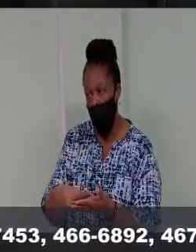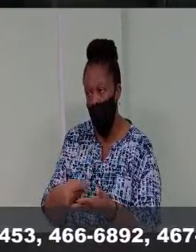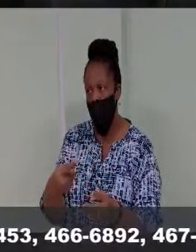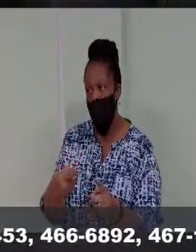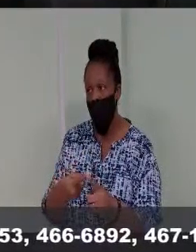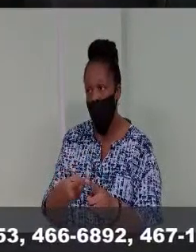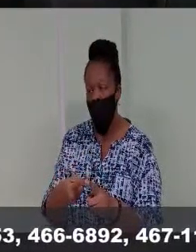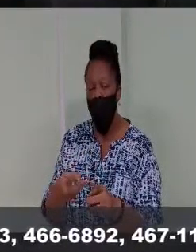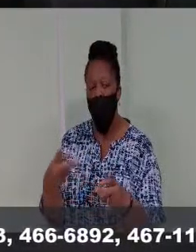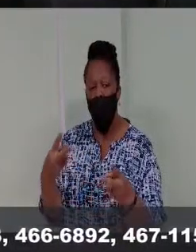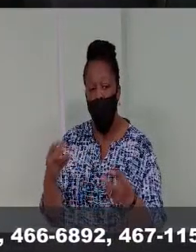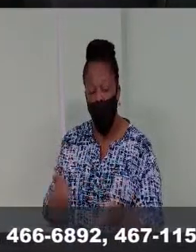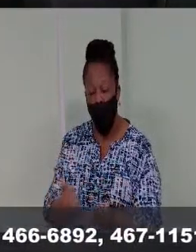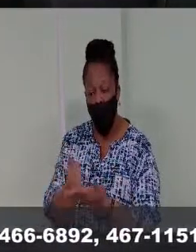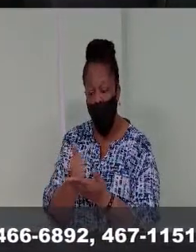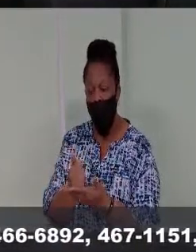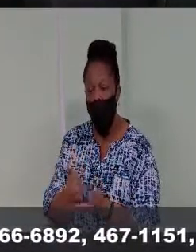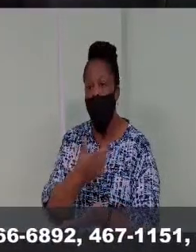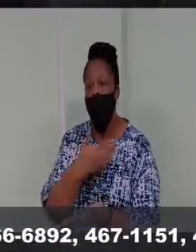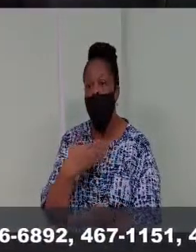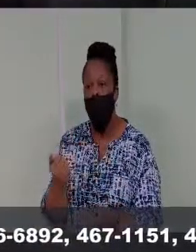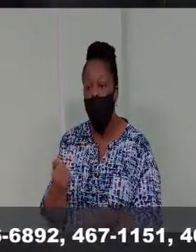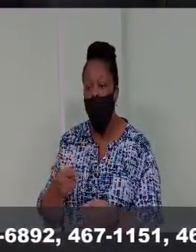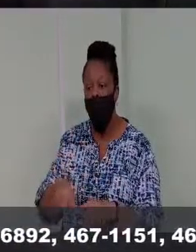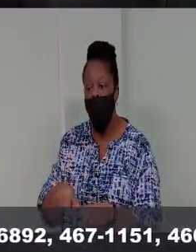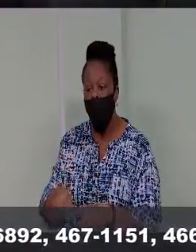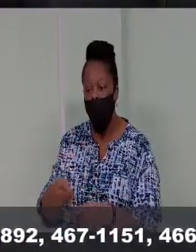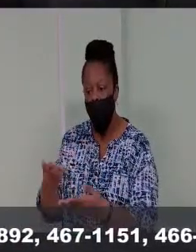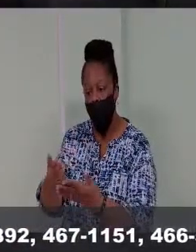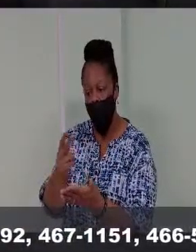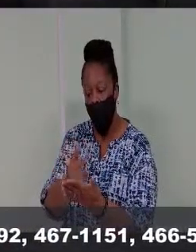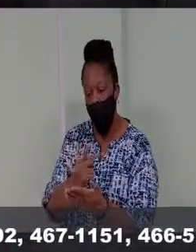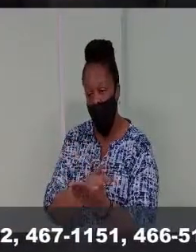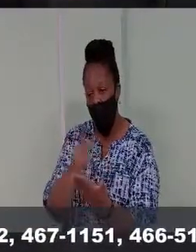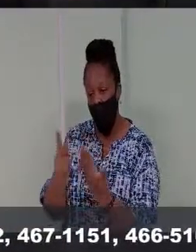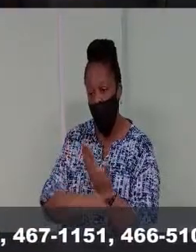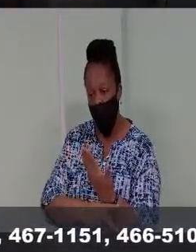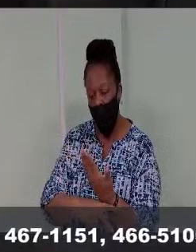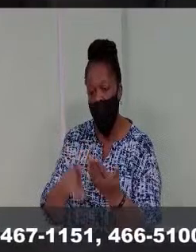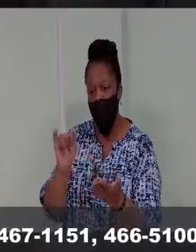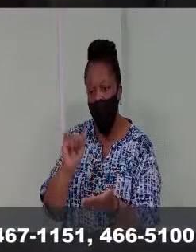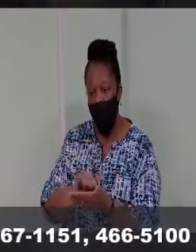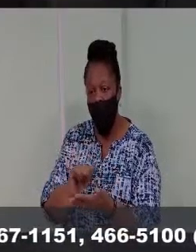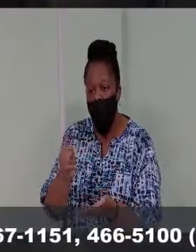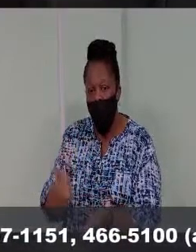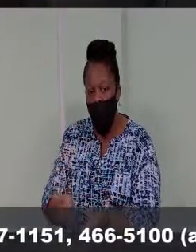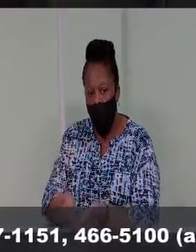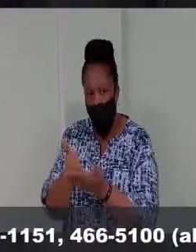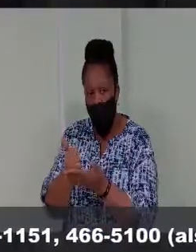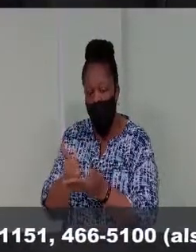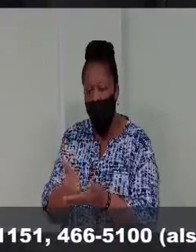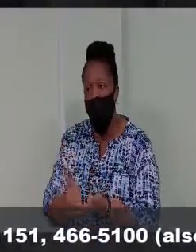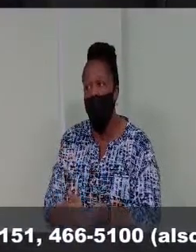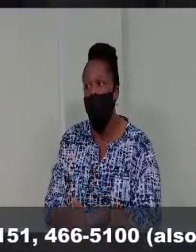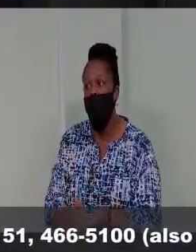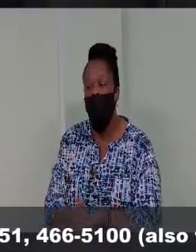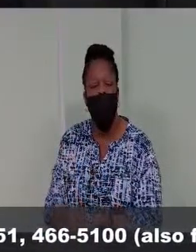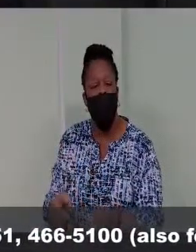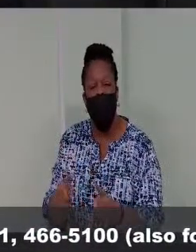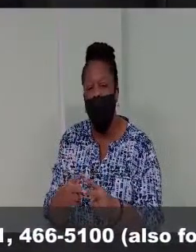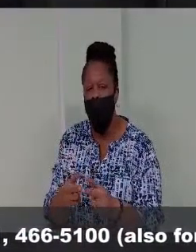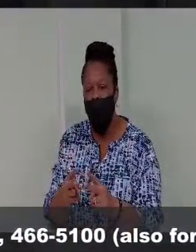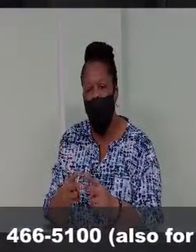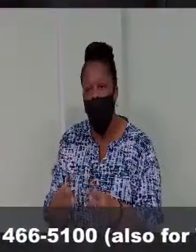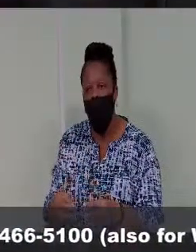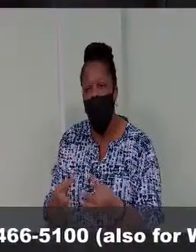intervention programs to support those who may be impacted or affected by the virus is critical for the executive level